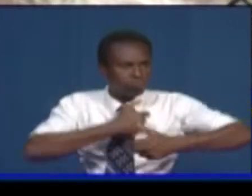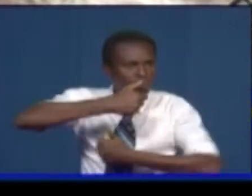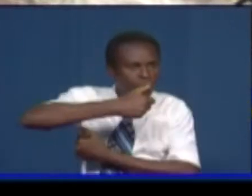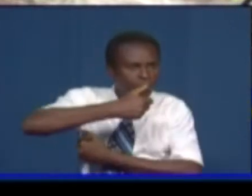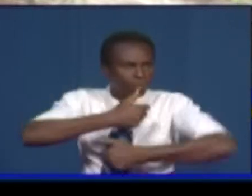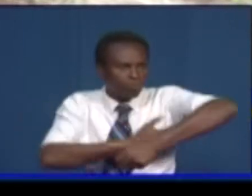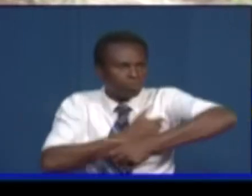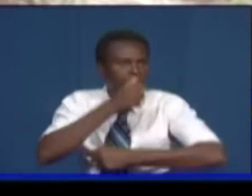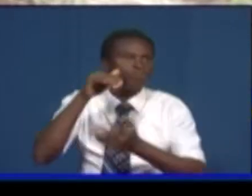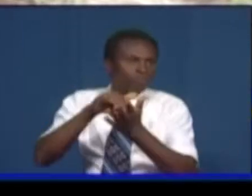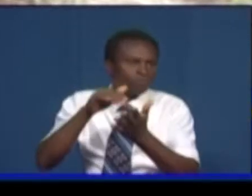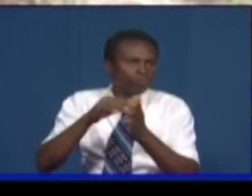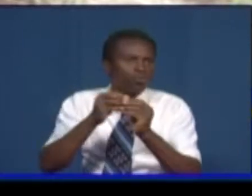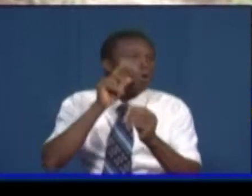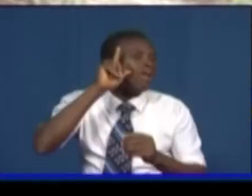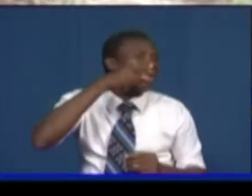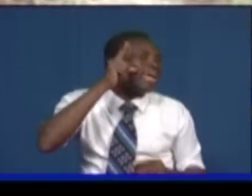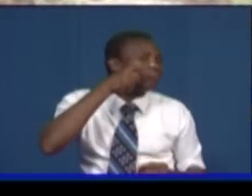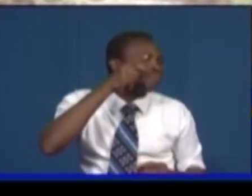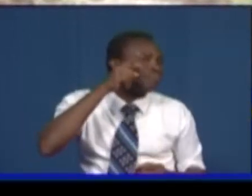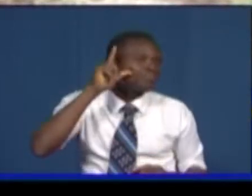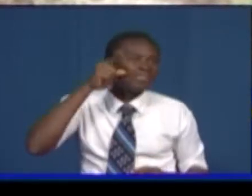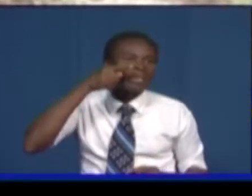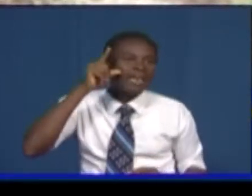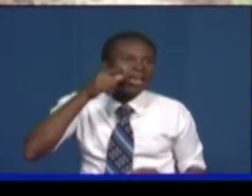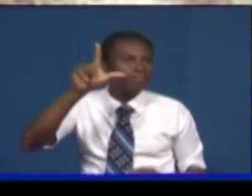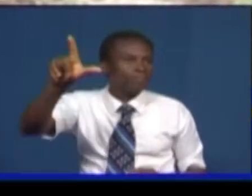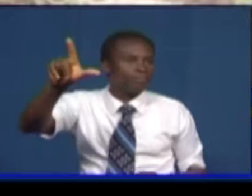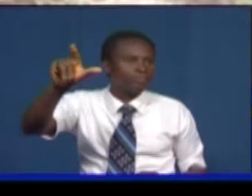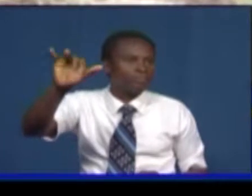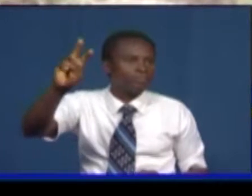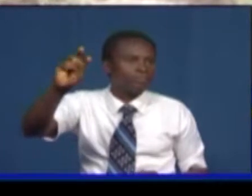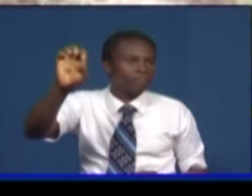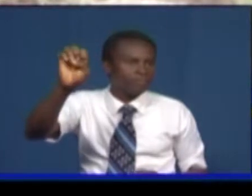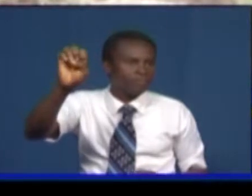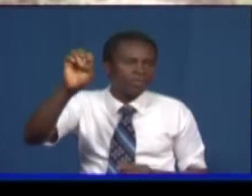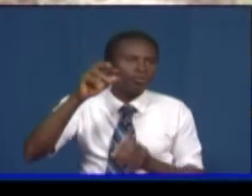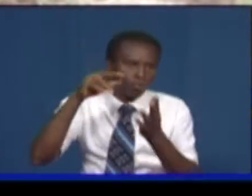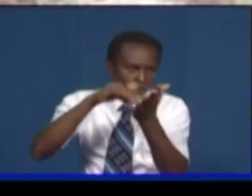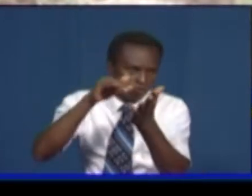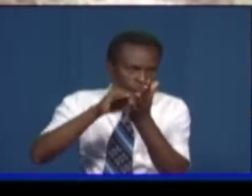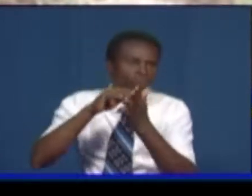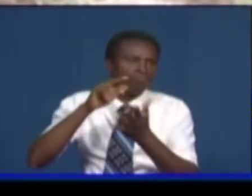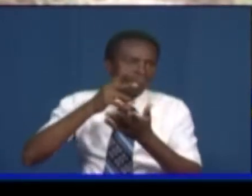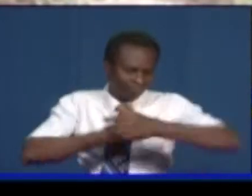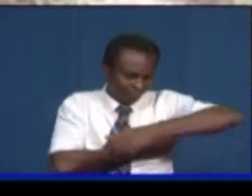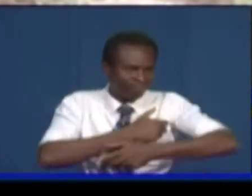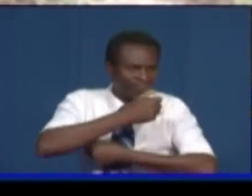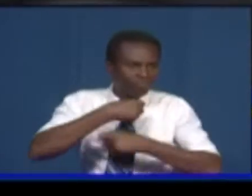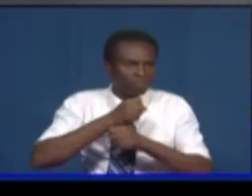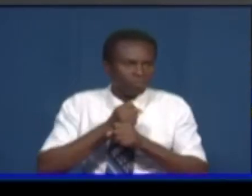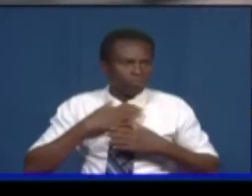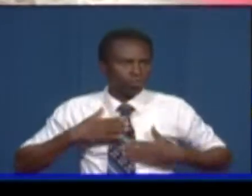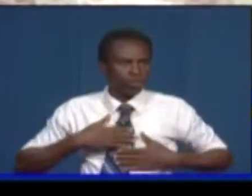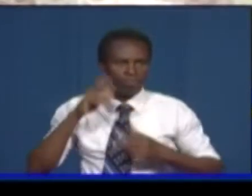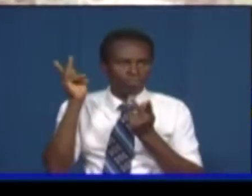you should be using lime and all that, all those medicated soaps and all that will help prevent this body odors. You